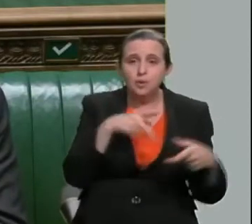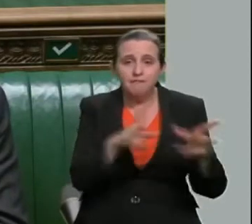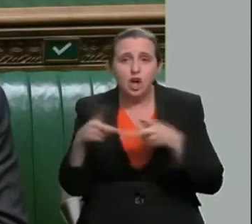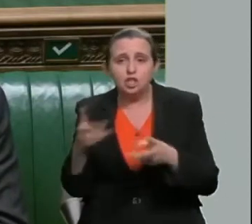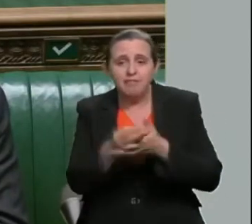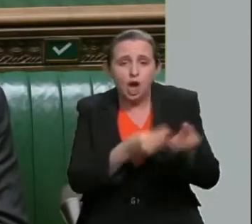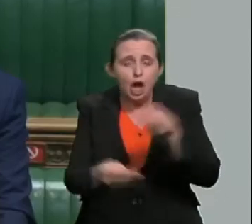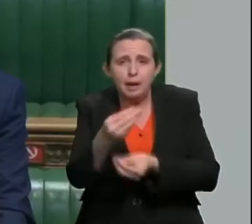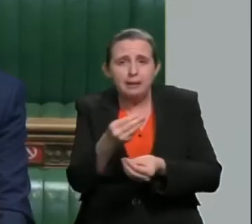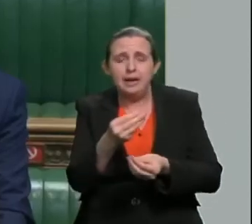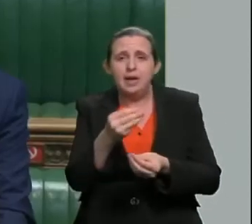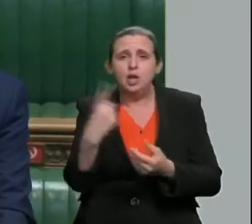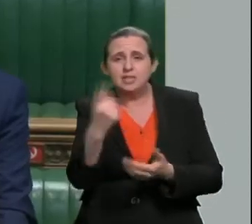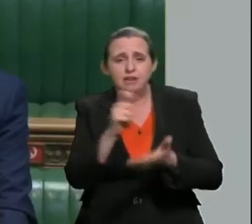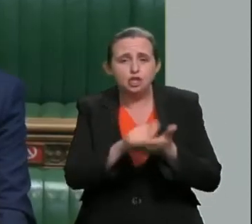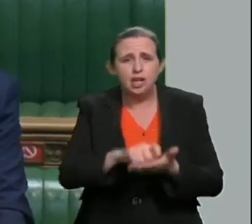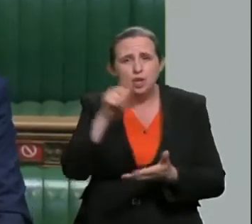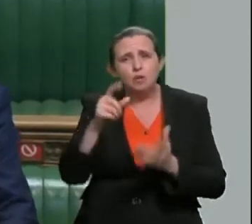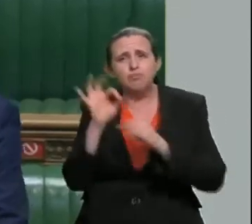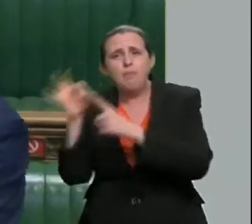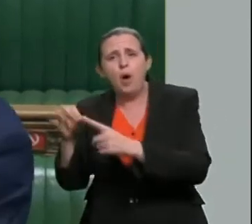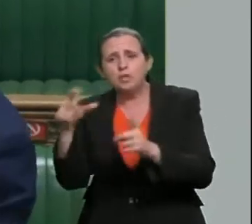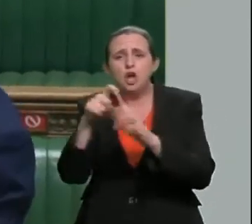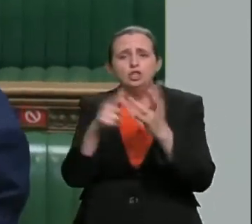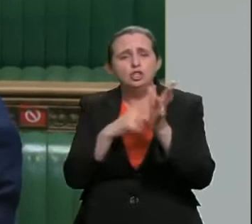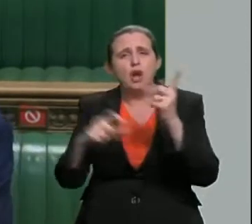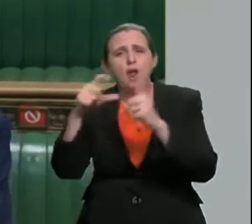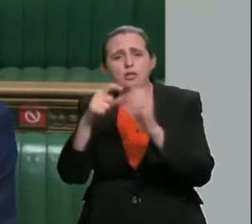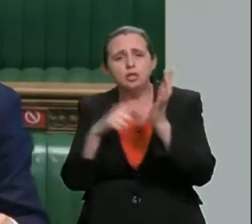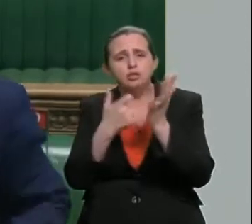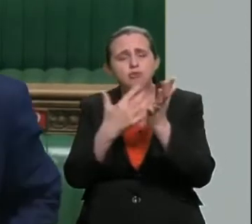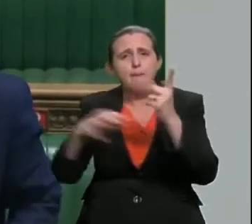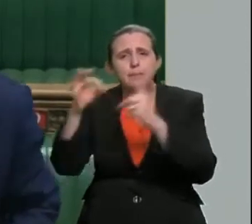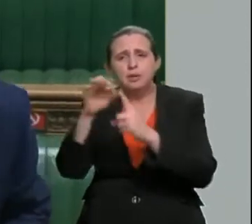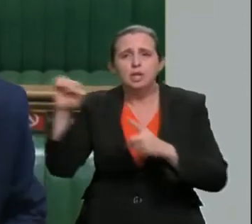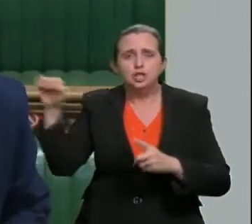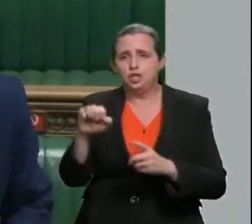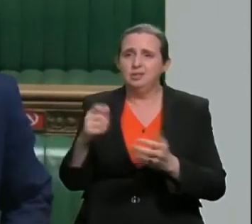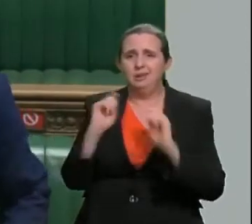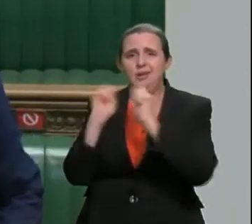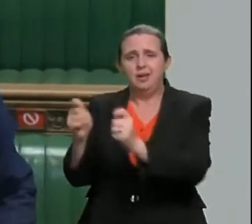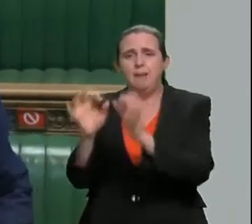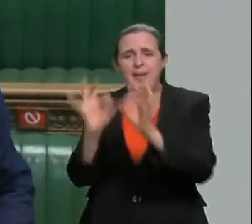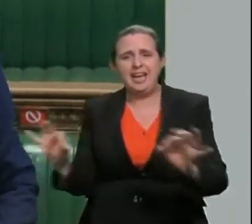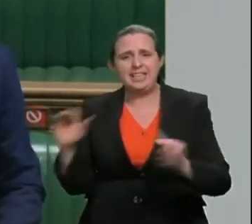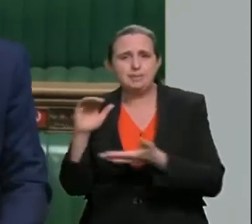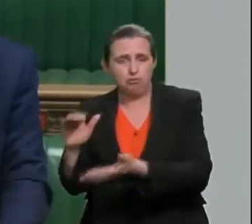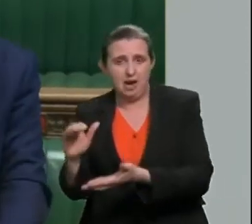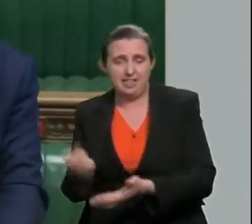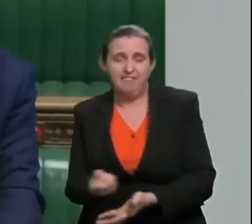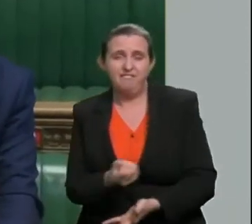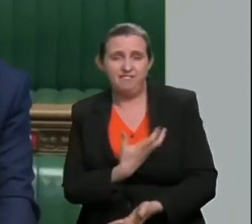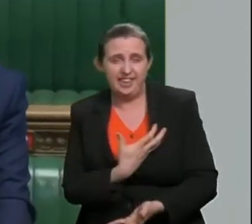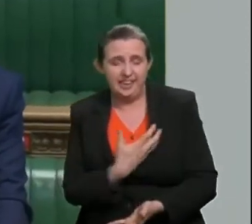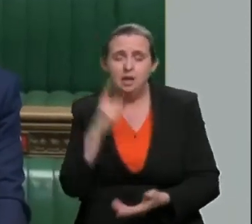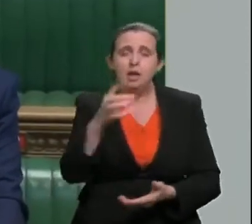Donald Trump for a Nobel Peace Prize and gave Dominic Cummings a pay rise. Back to the question. Another area